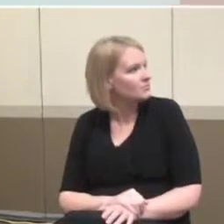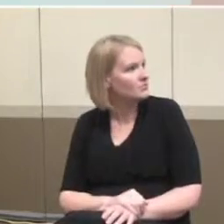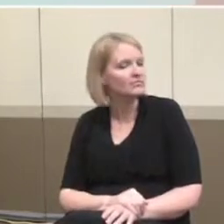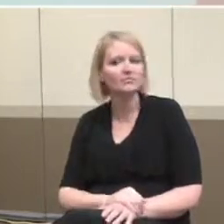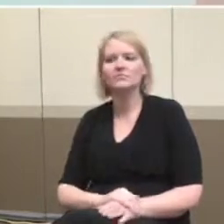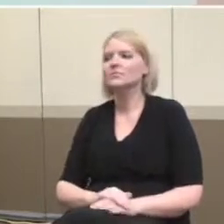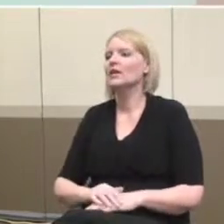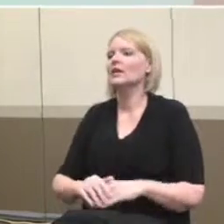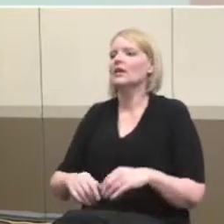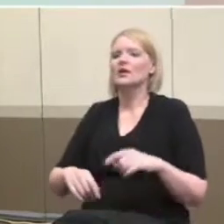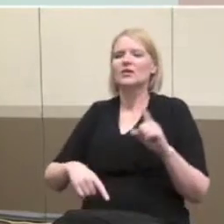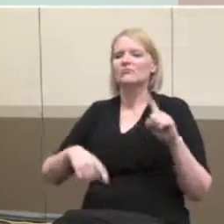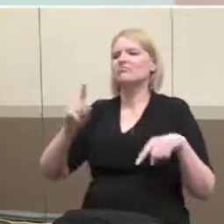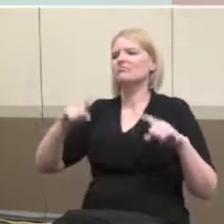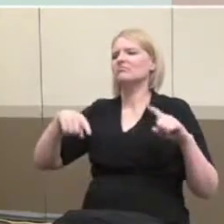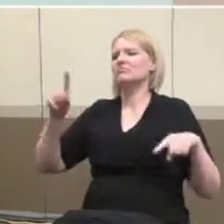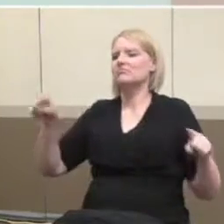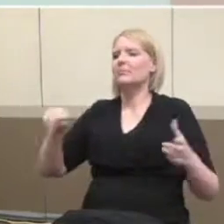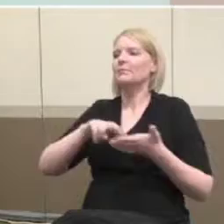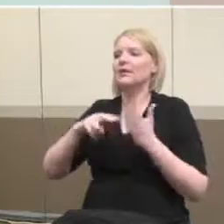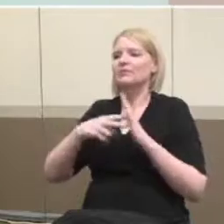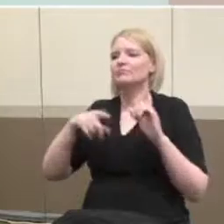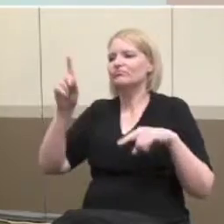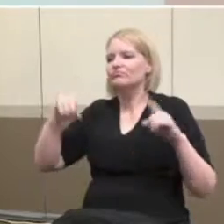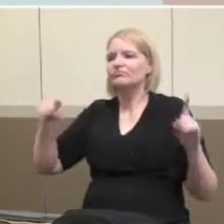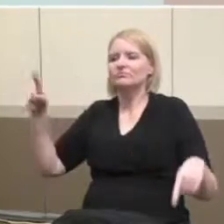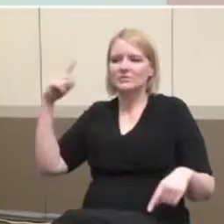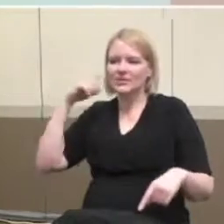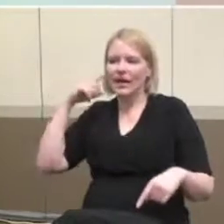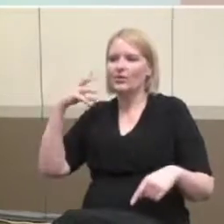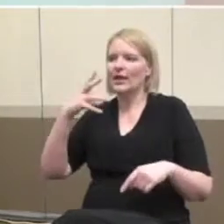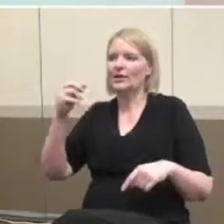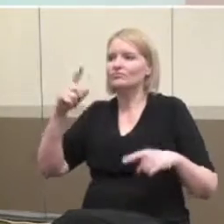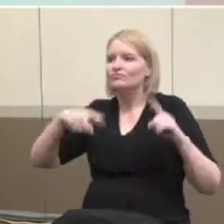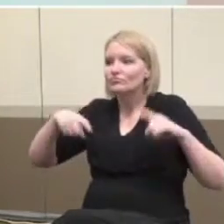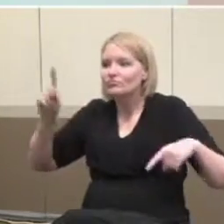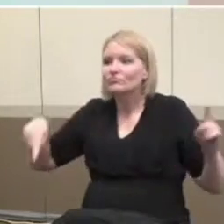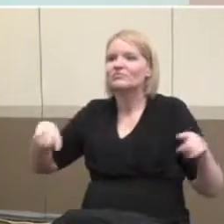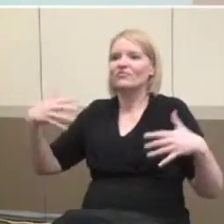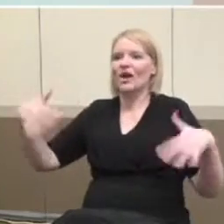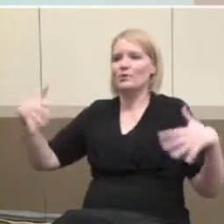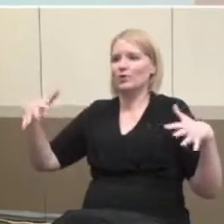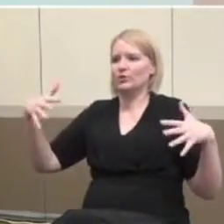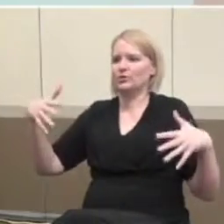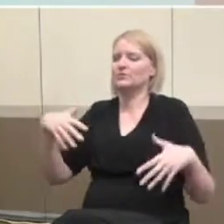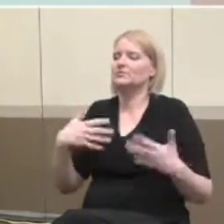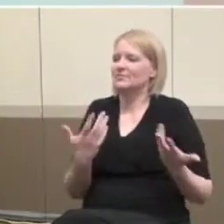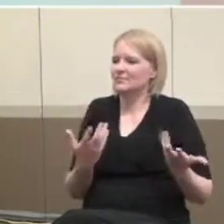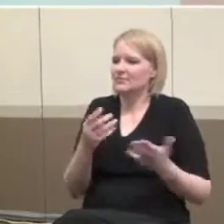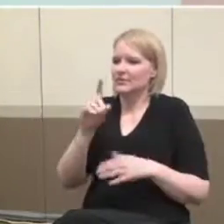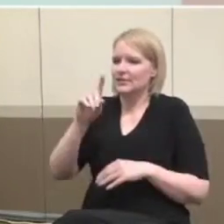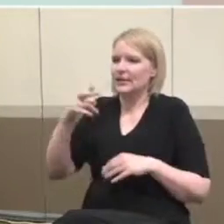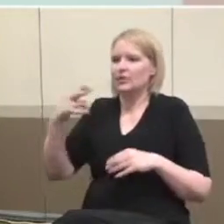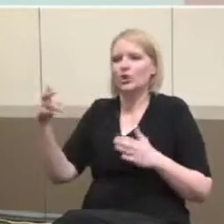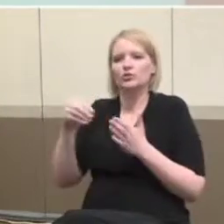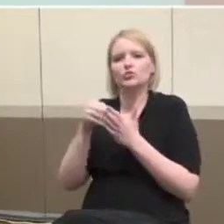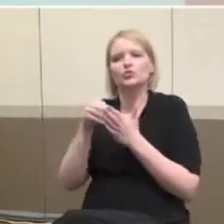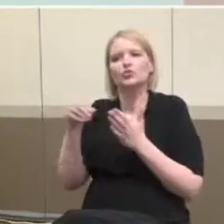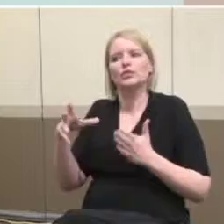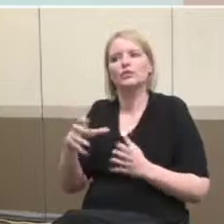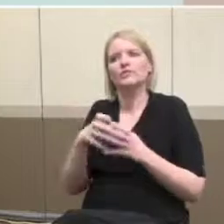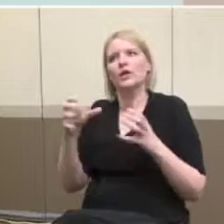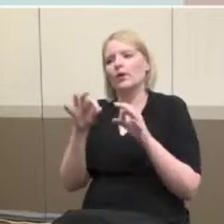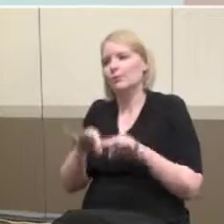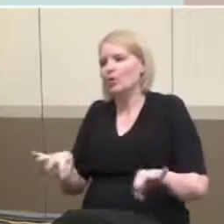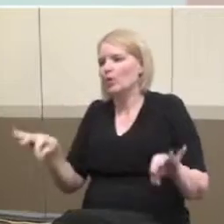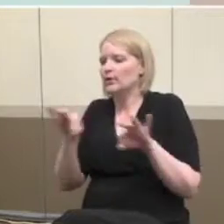Obviously, a variety of percussion instruments make a variety of sounds and vibrations. For my DHH students, it's really important